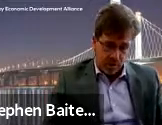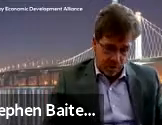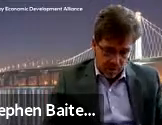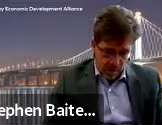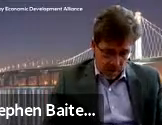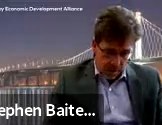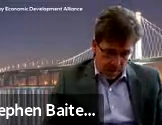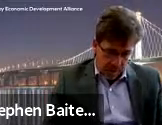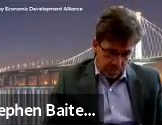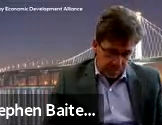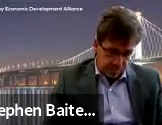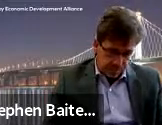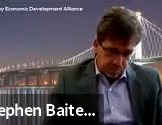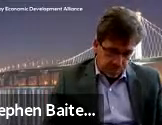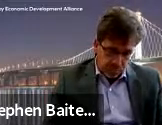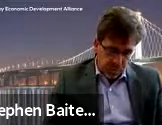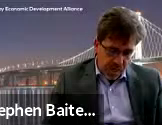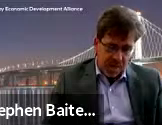as well.